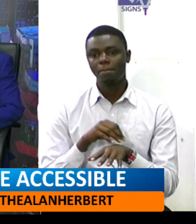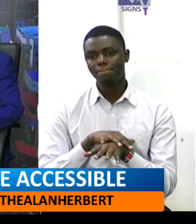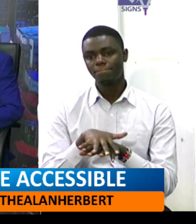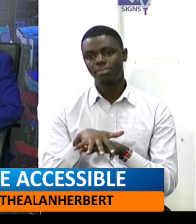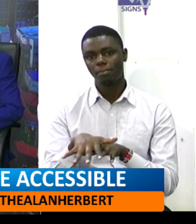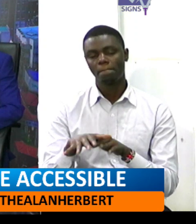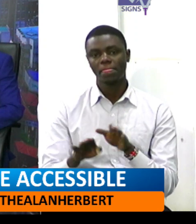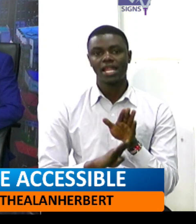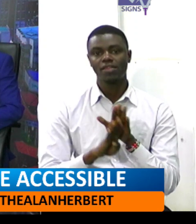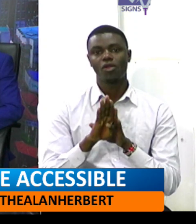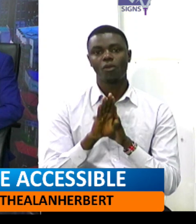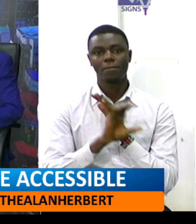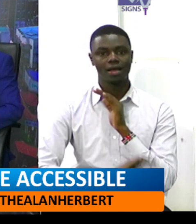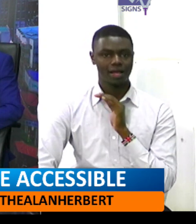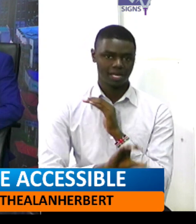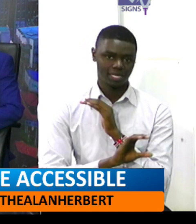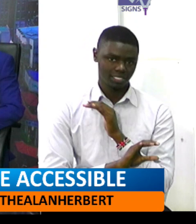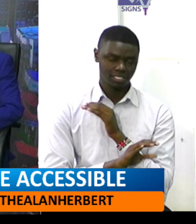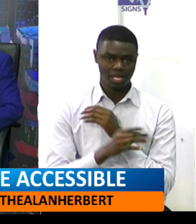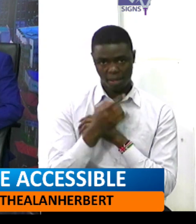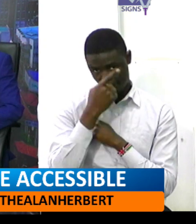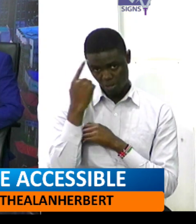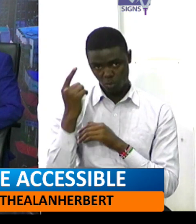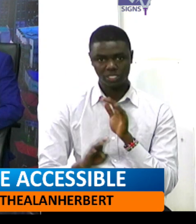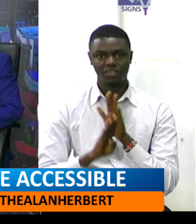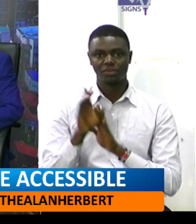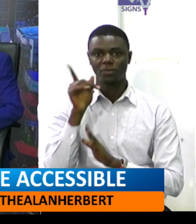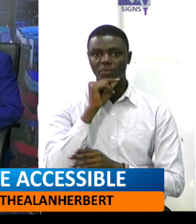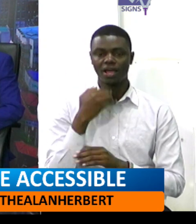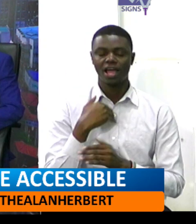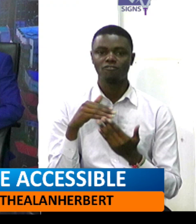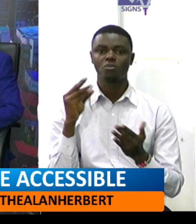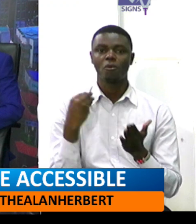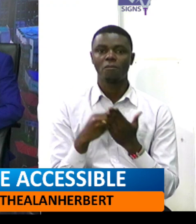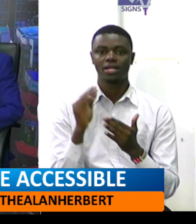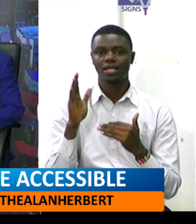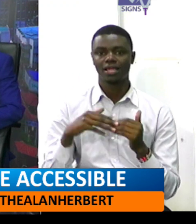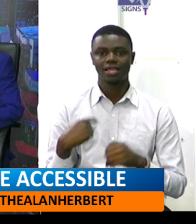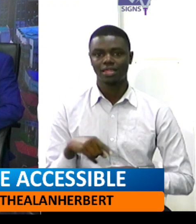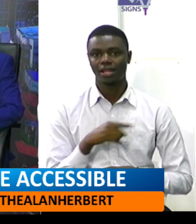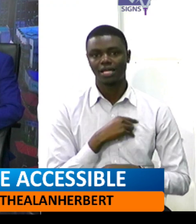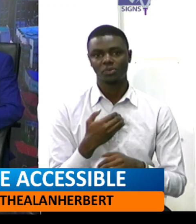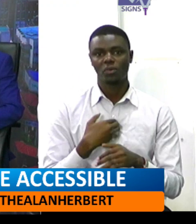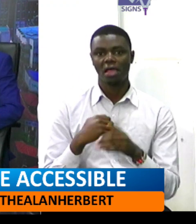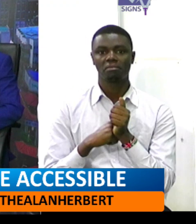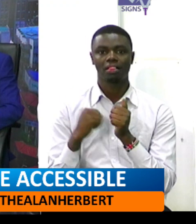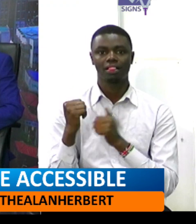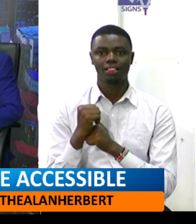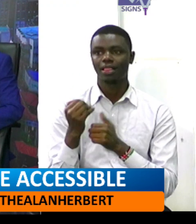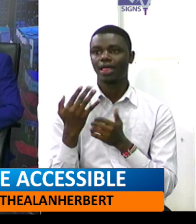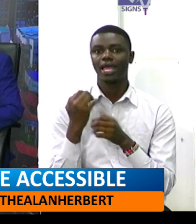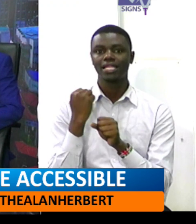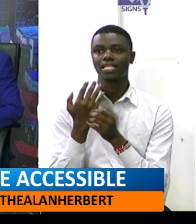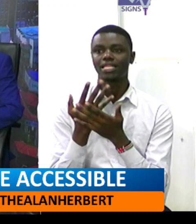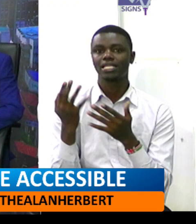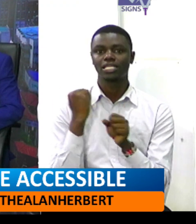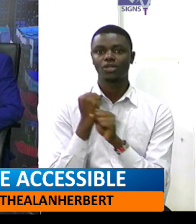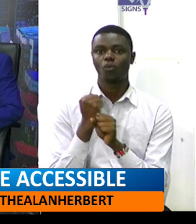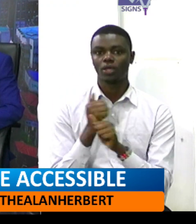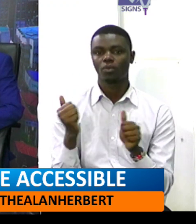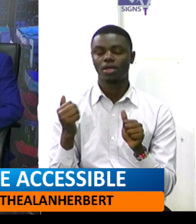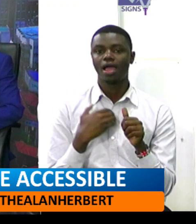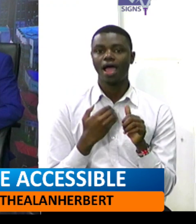Developed countries, because they are developed, they have more money than us, or they have infrastructure and they have things that are working, have